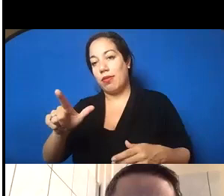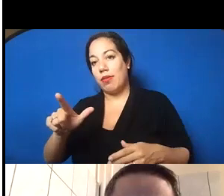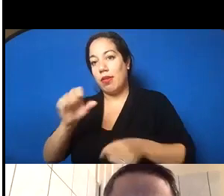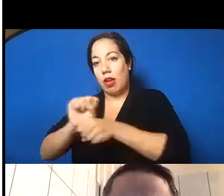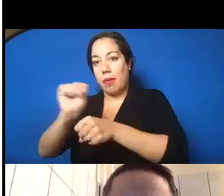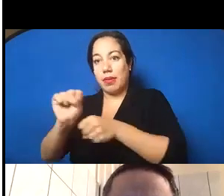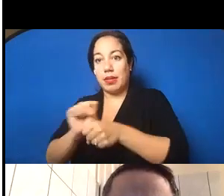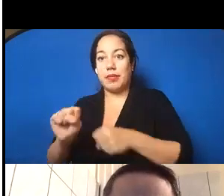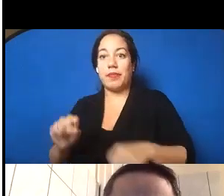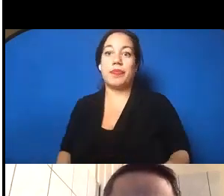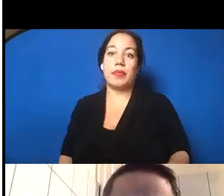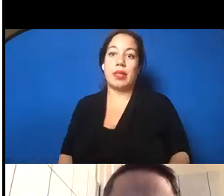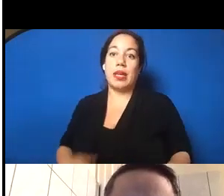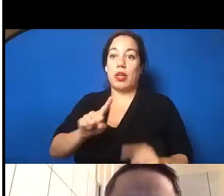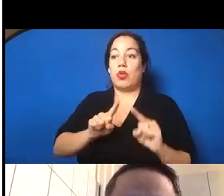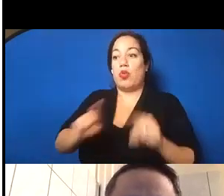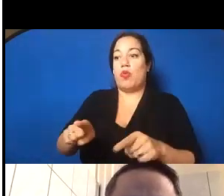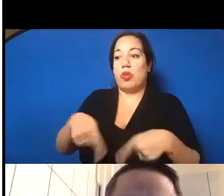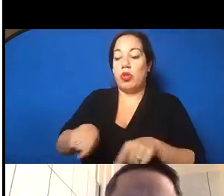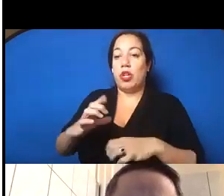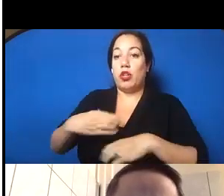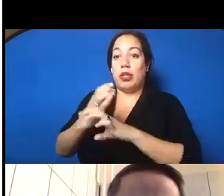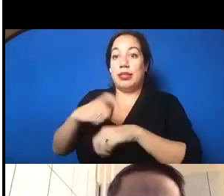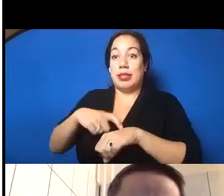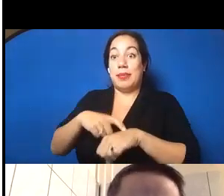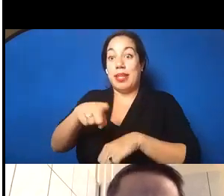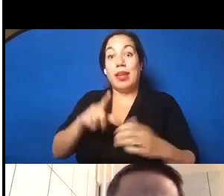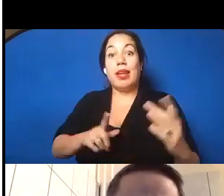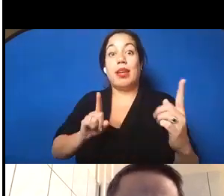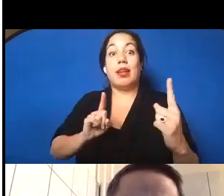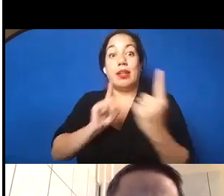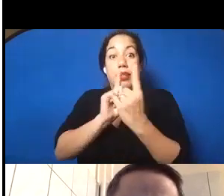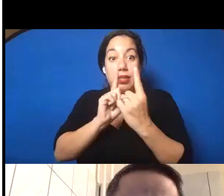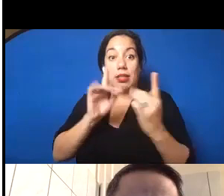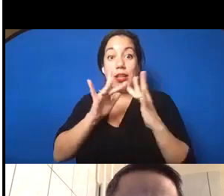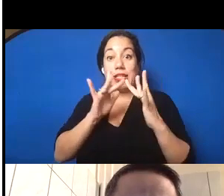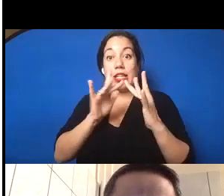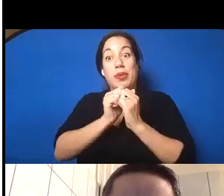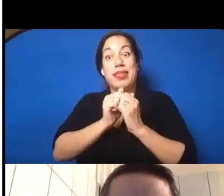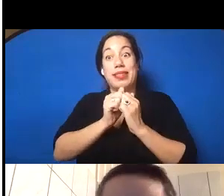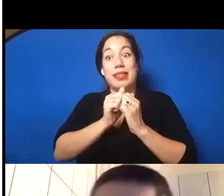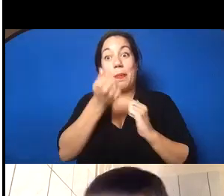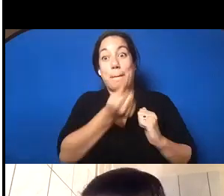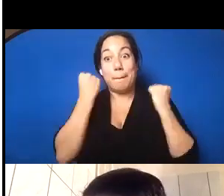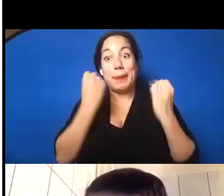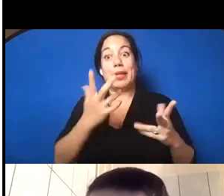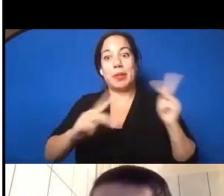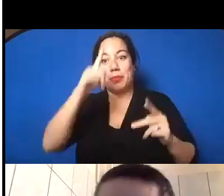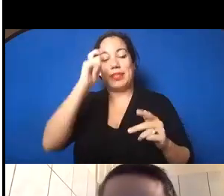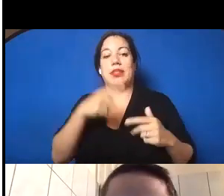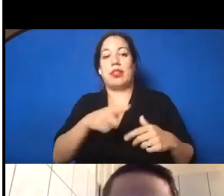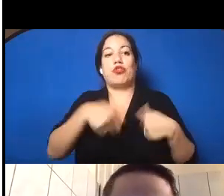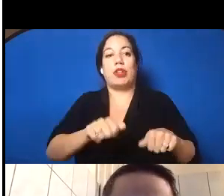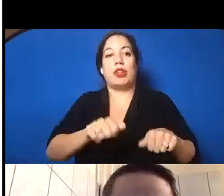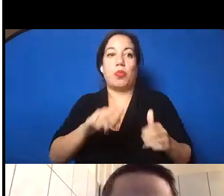in these times of crisis, they do enter in contact directly with a lot of individuals because of preventive measures